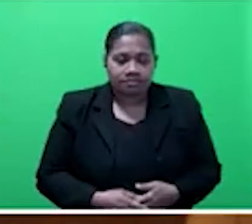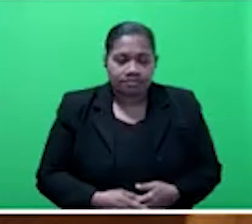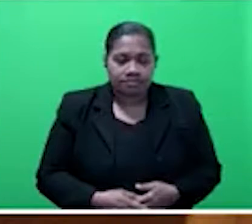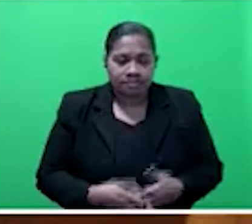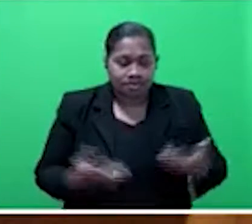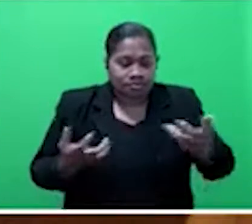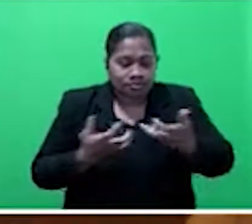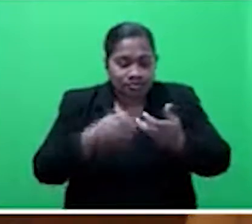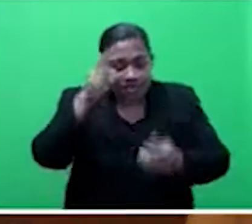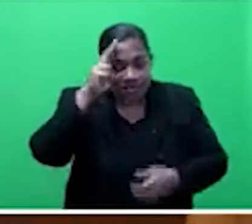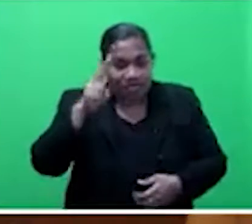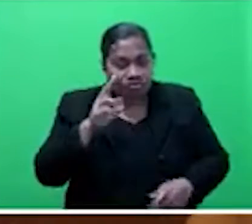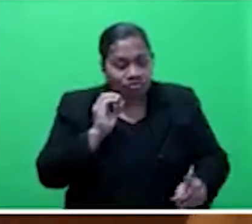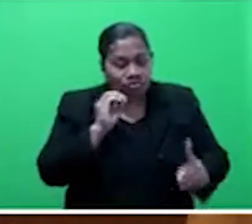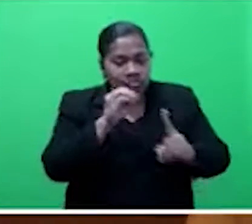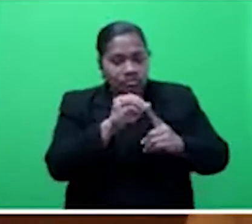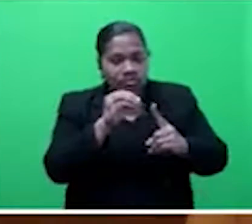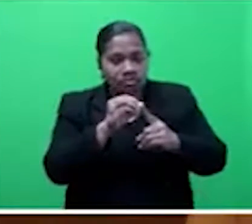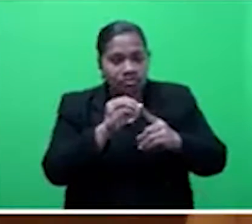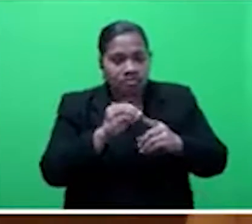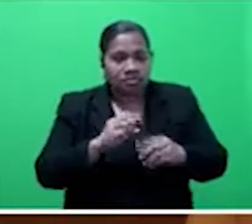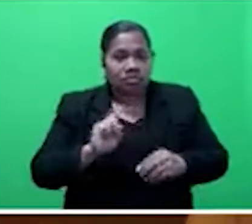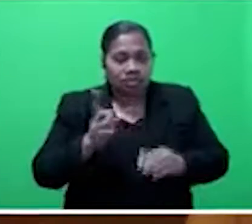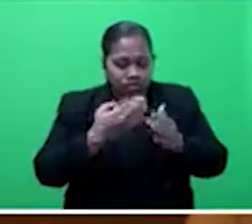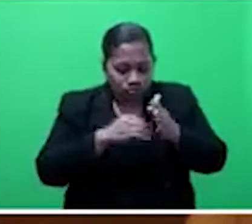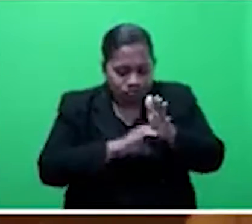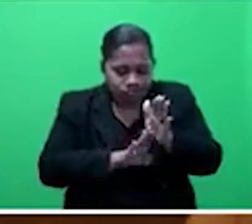objectives of building back stronger and better.